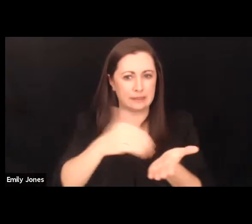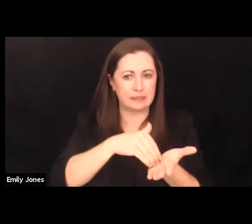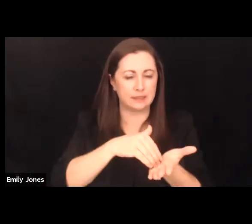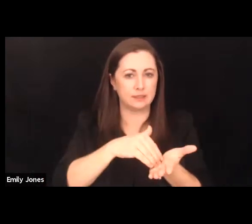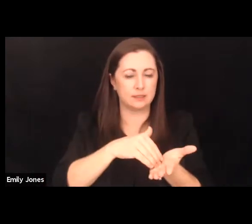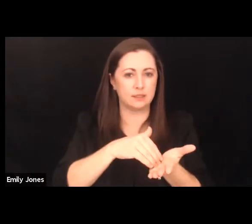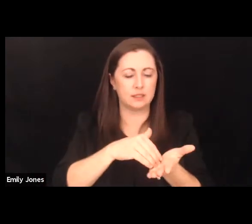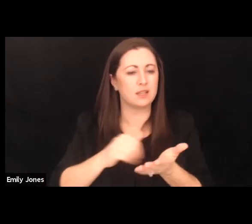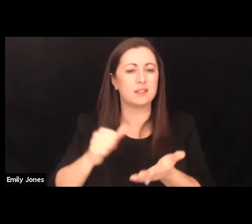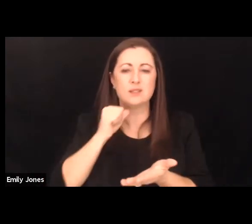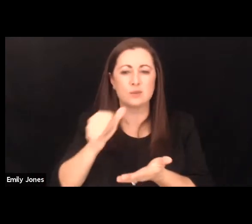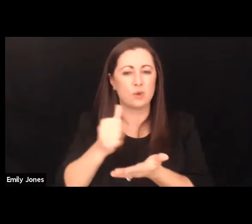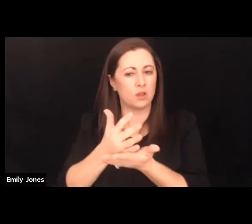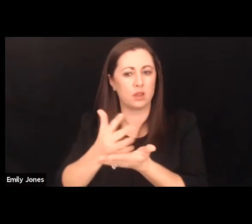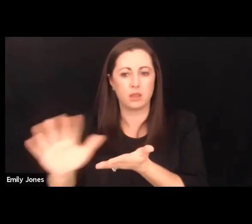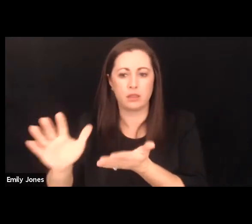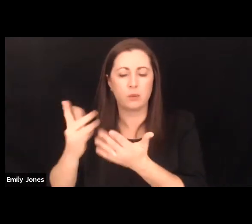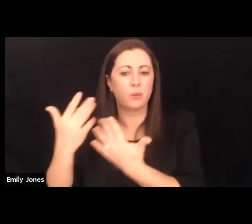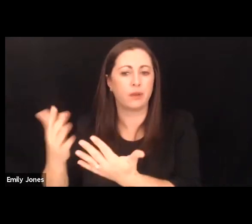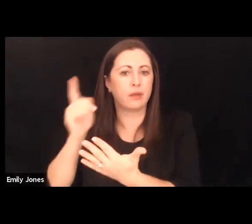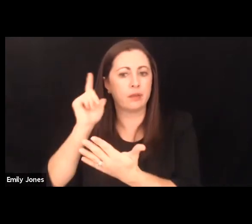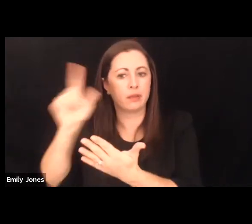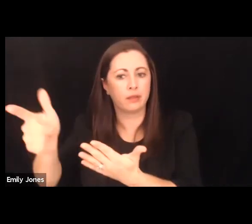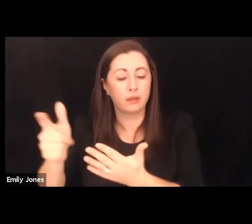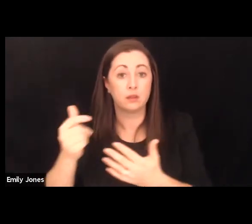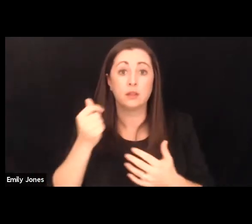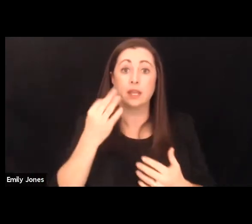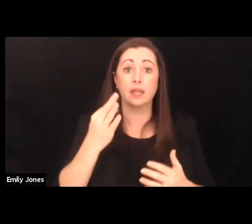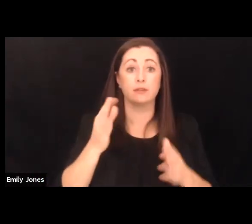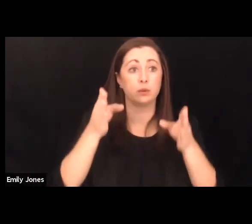that if someone is hiring 100 people,